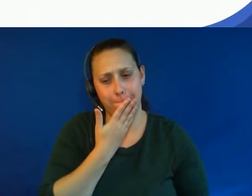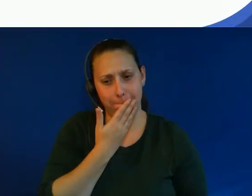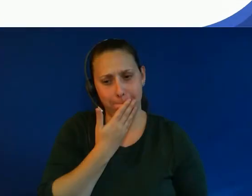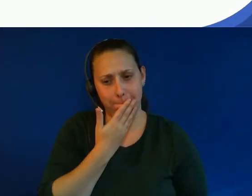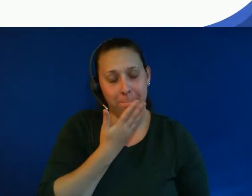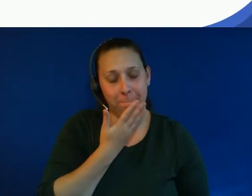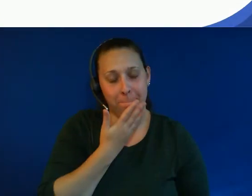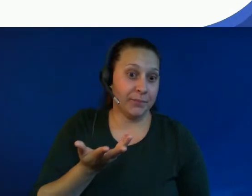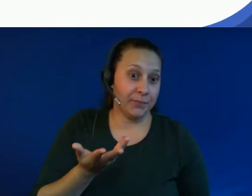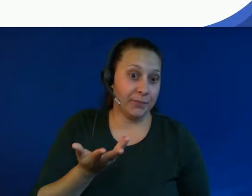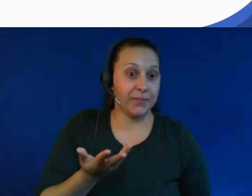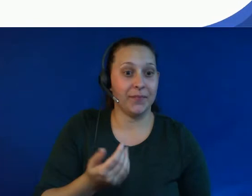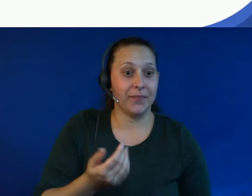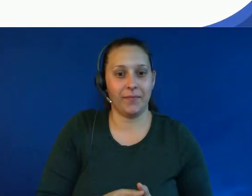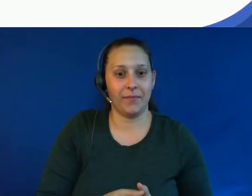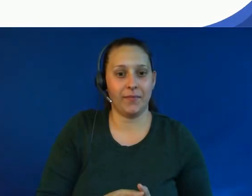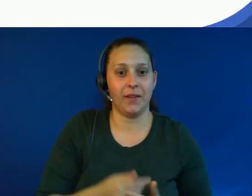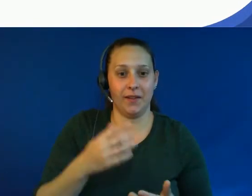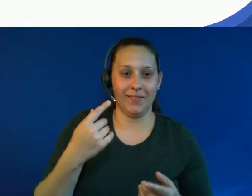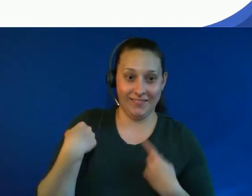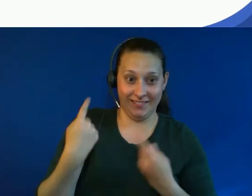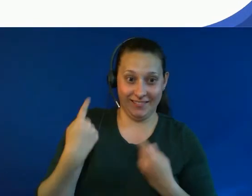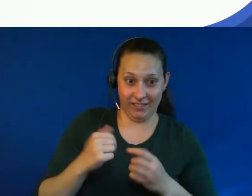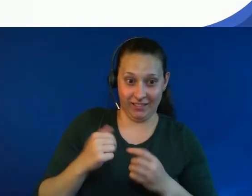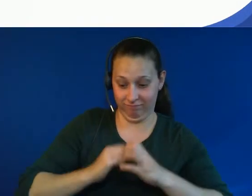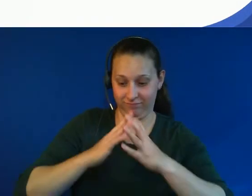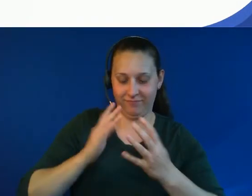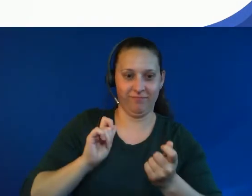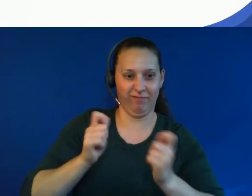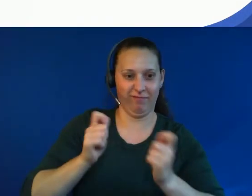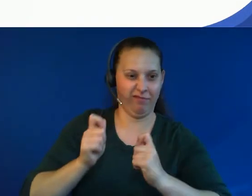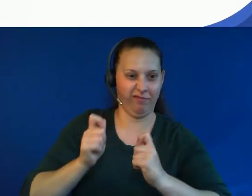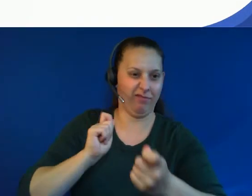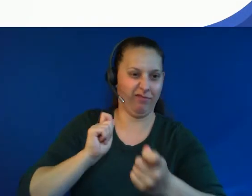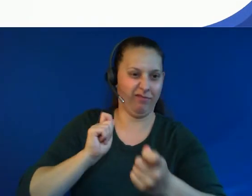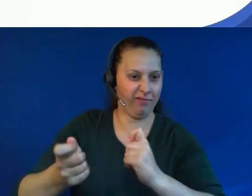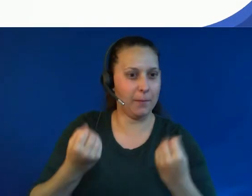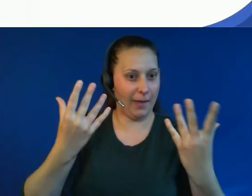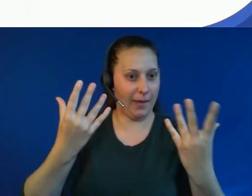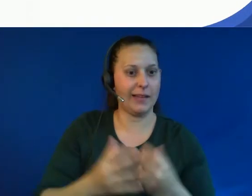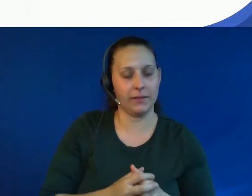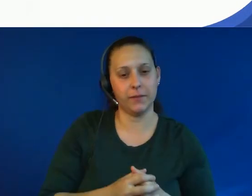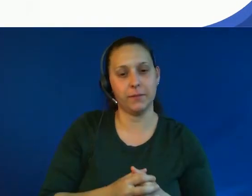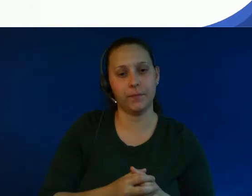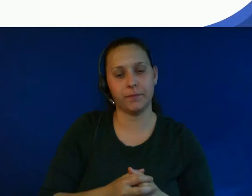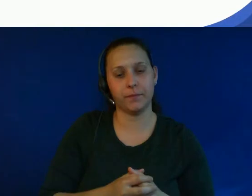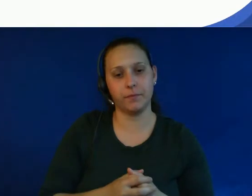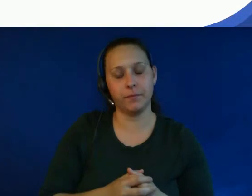well, we've had many pivots since we started. I think one of the first things that we learned was to really focus in on